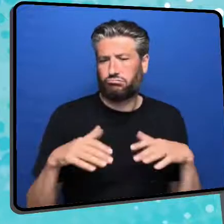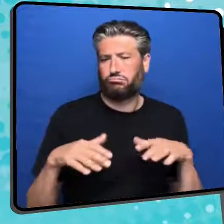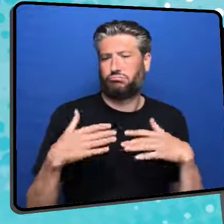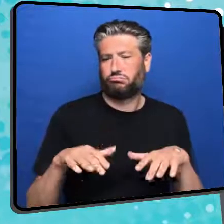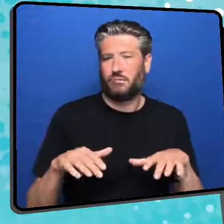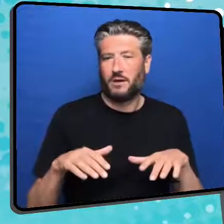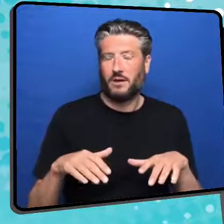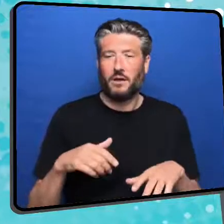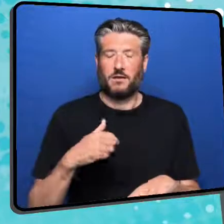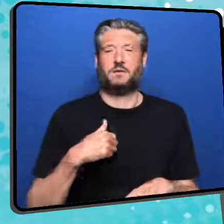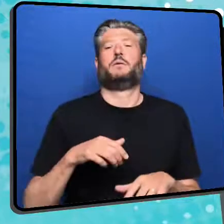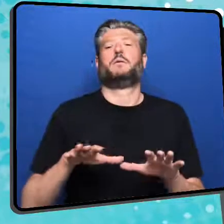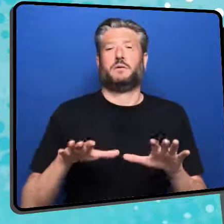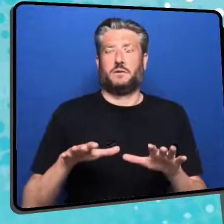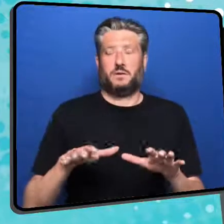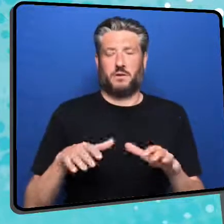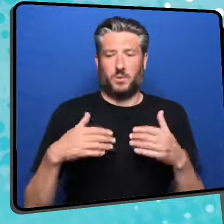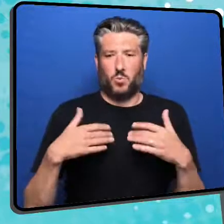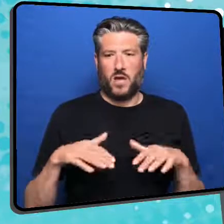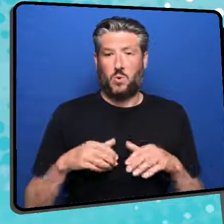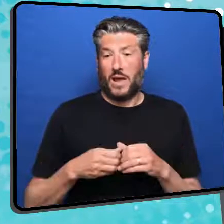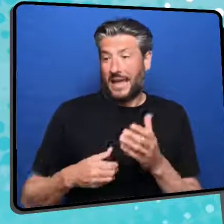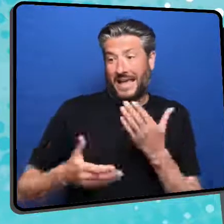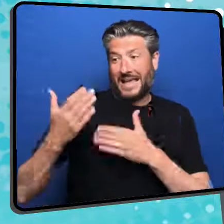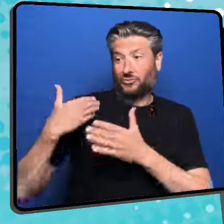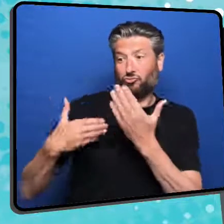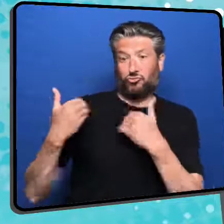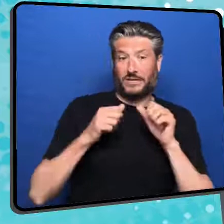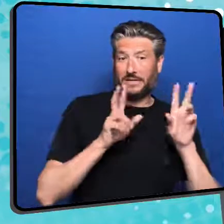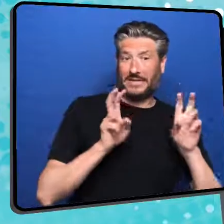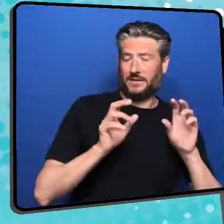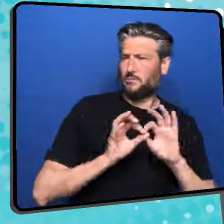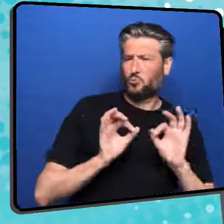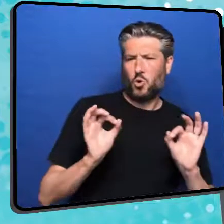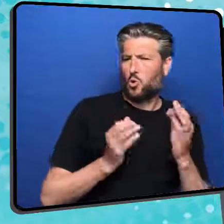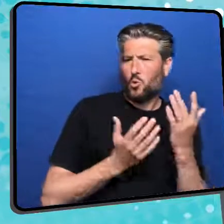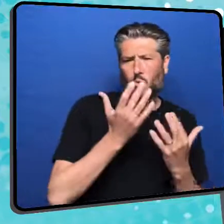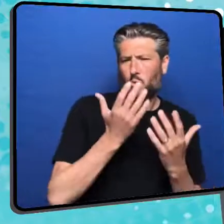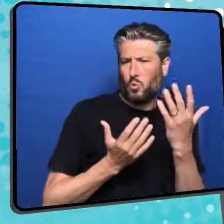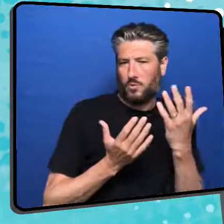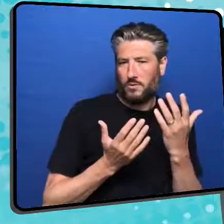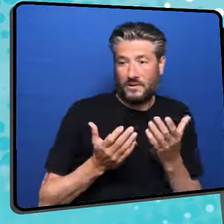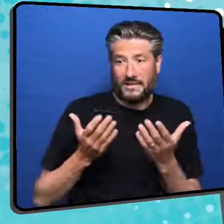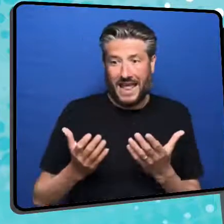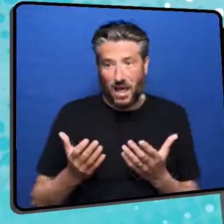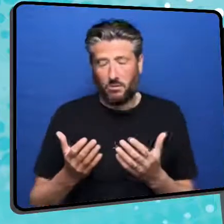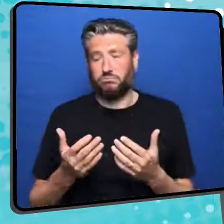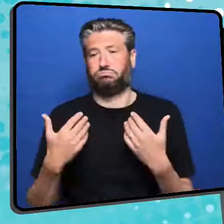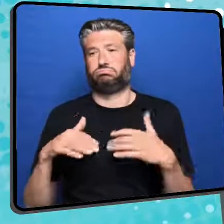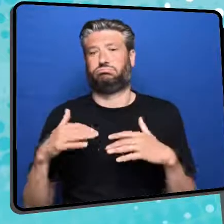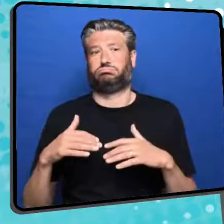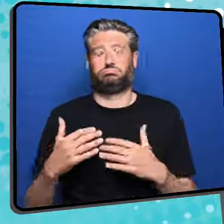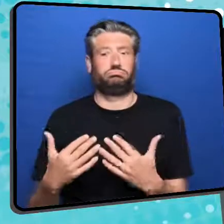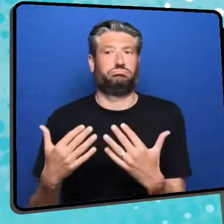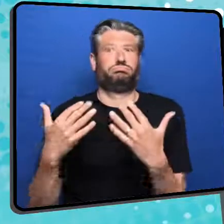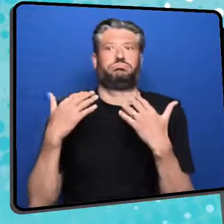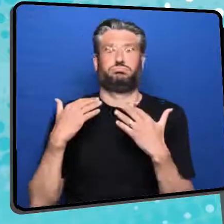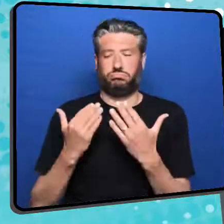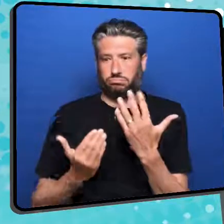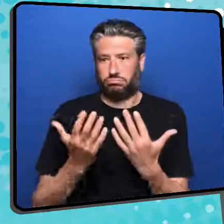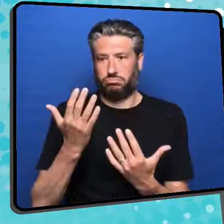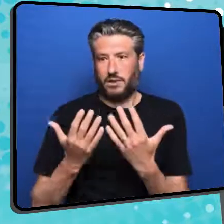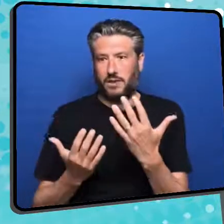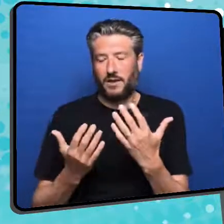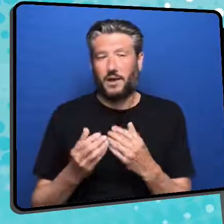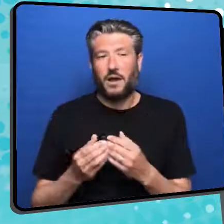itself. But then I started with economics, and I really loved that. It's still a great passion for me. The type of